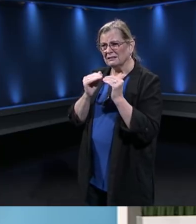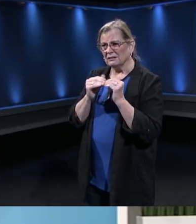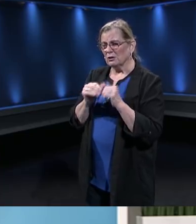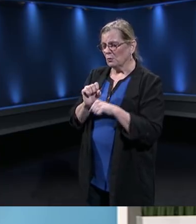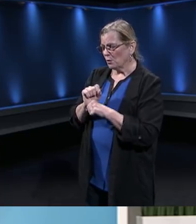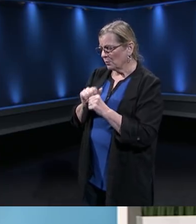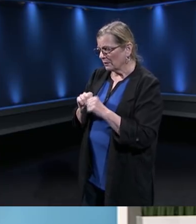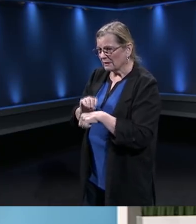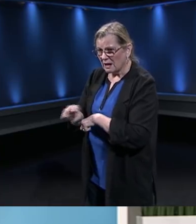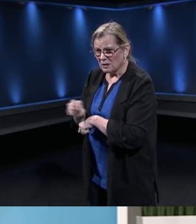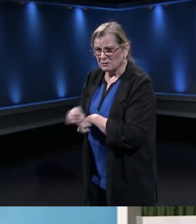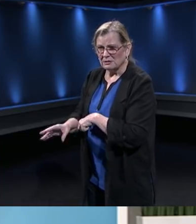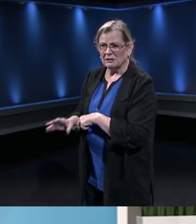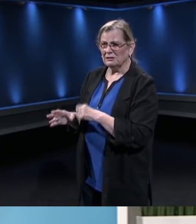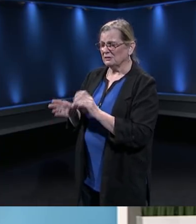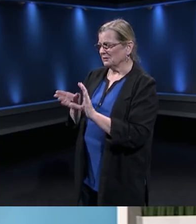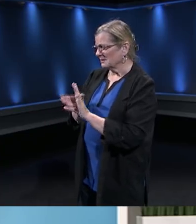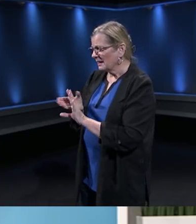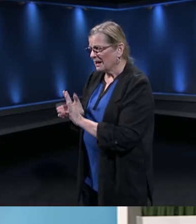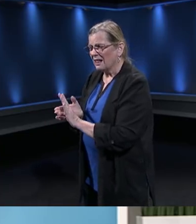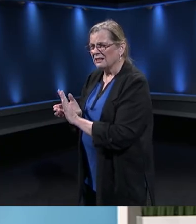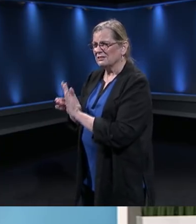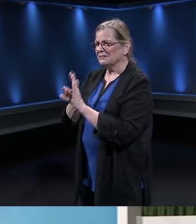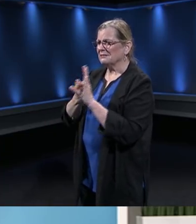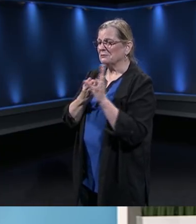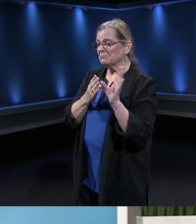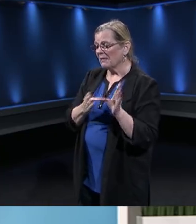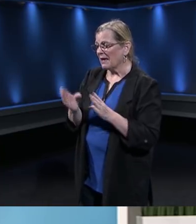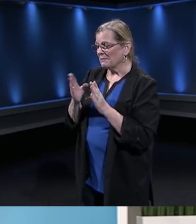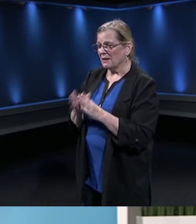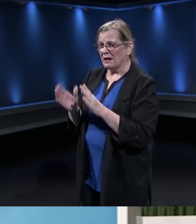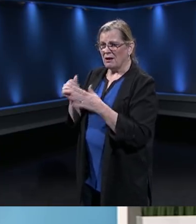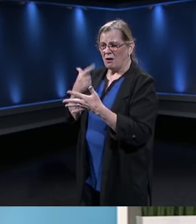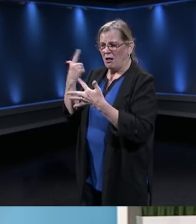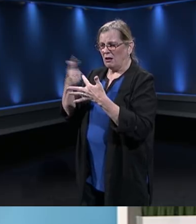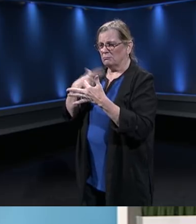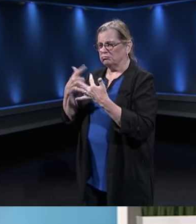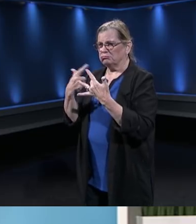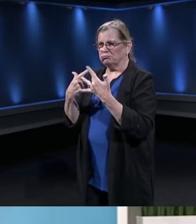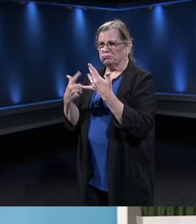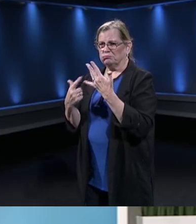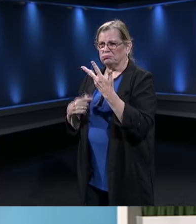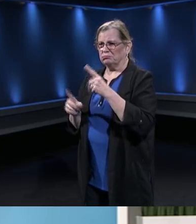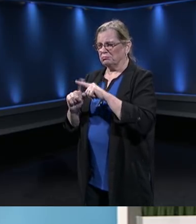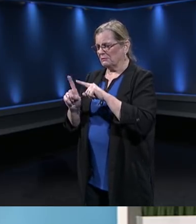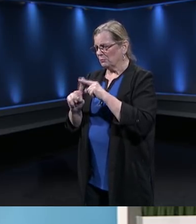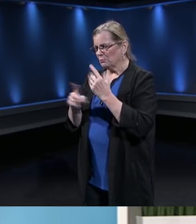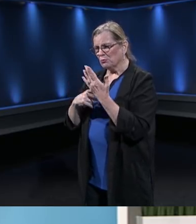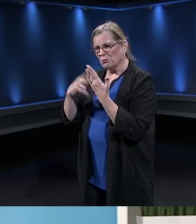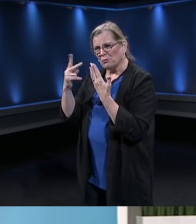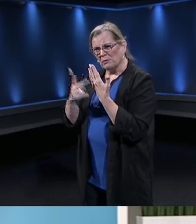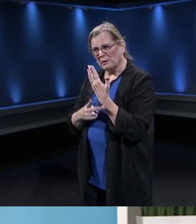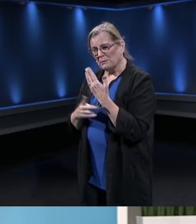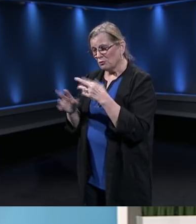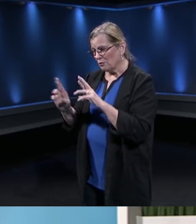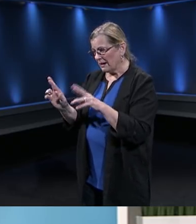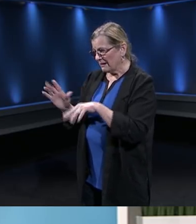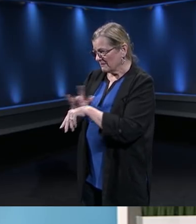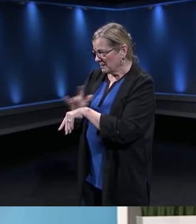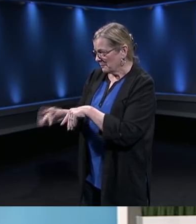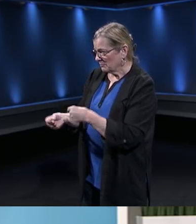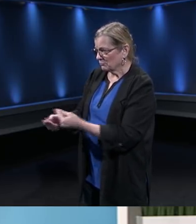psychology colleagues, we're planning for this, and we have a number of evidence-based programs that we can utilize to support kids. And